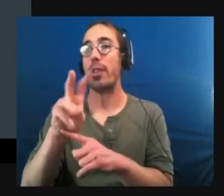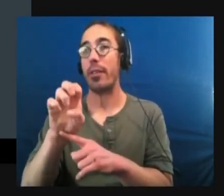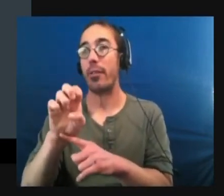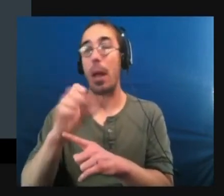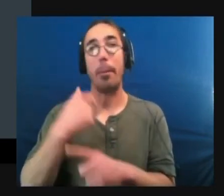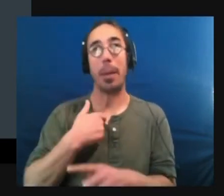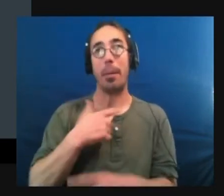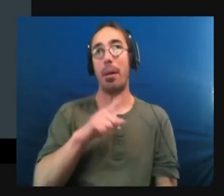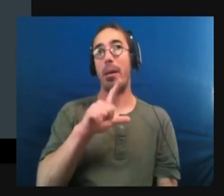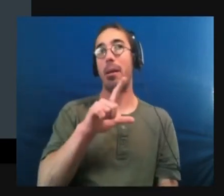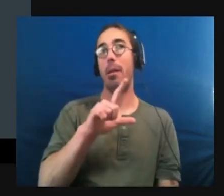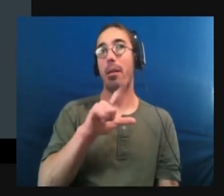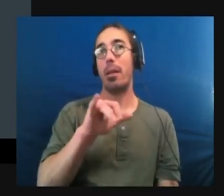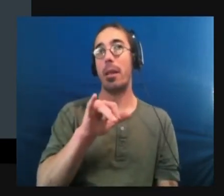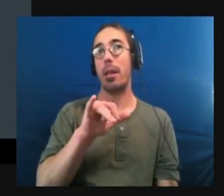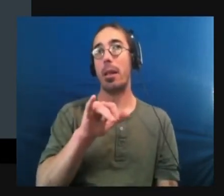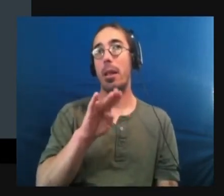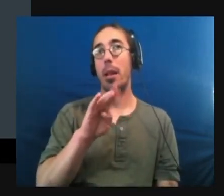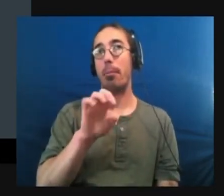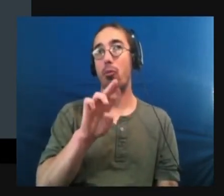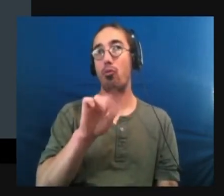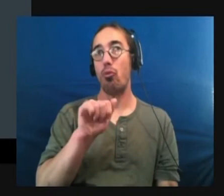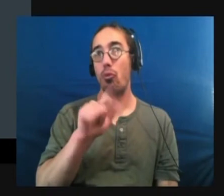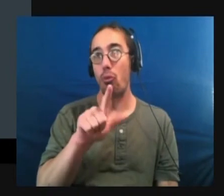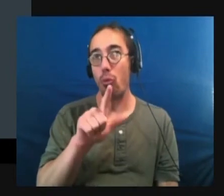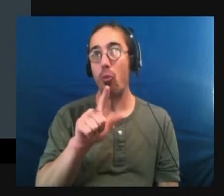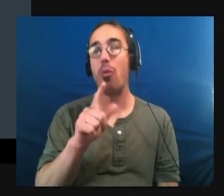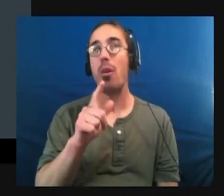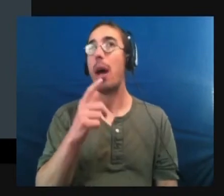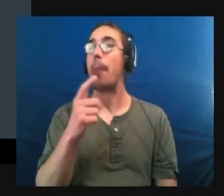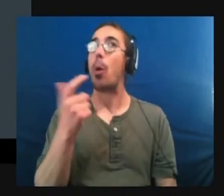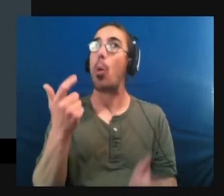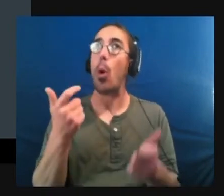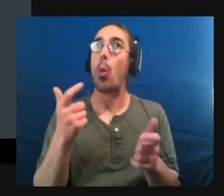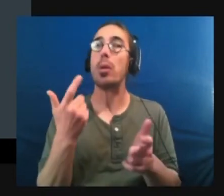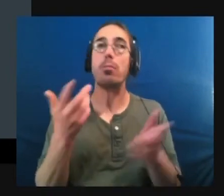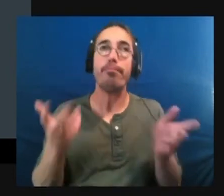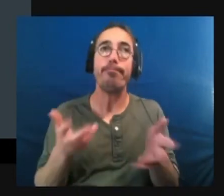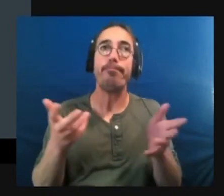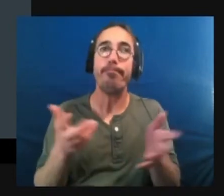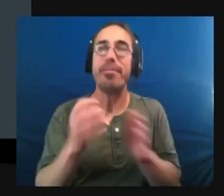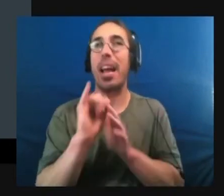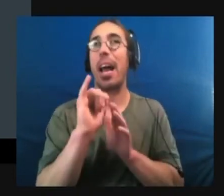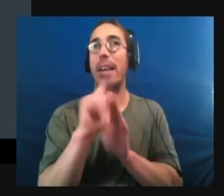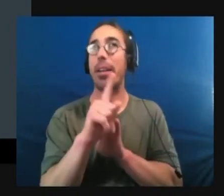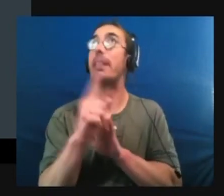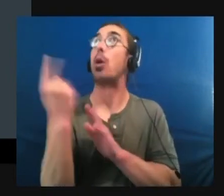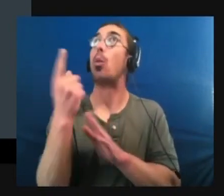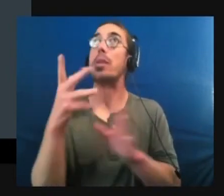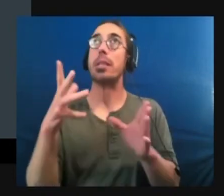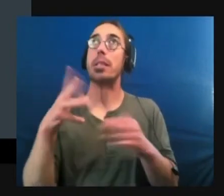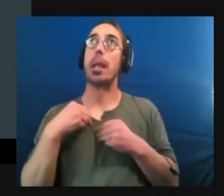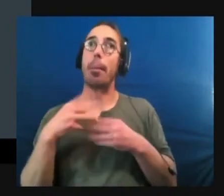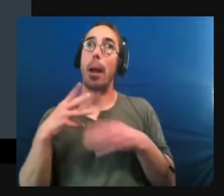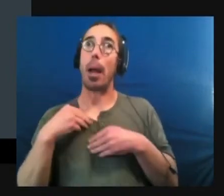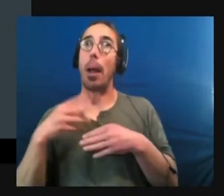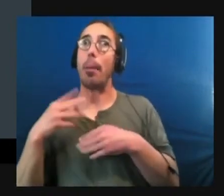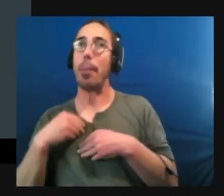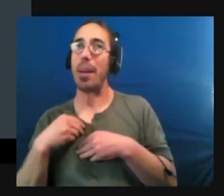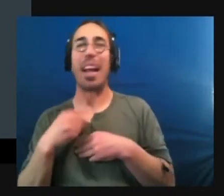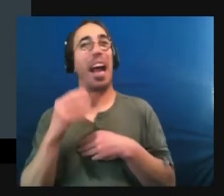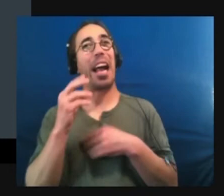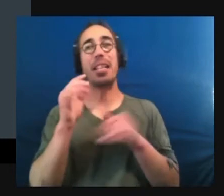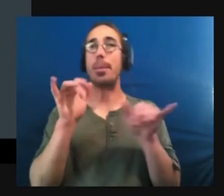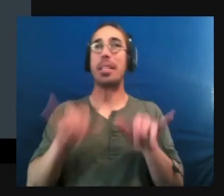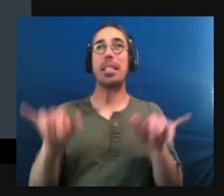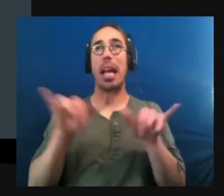I'm constantly reinforcing that identity, and they are constantly accepting it. It just has to be a cycle of healing.